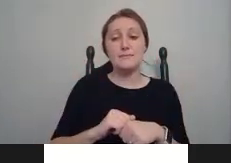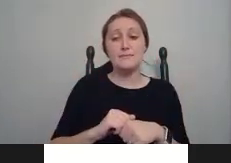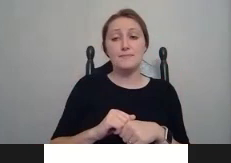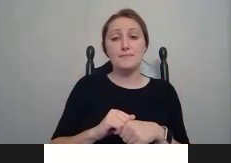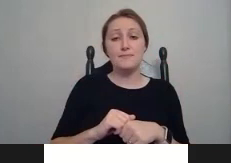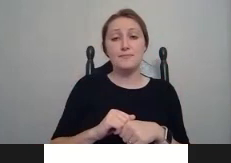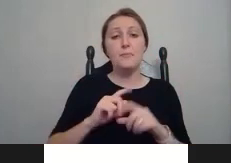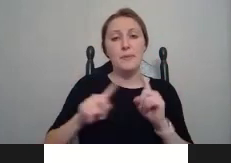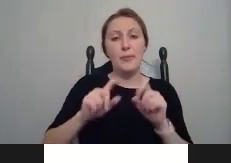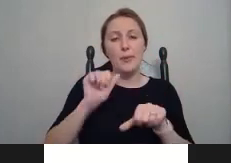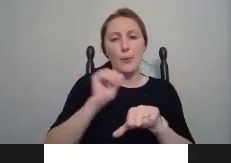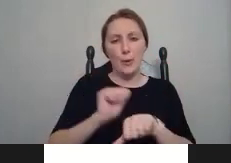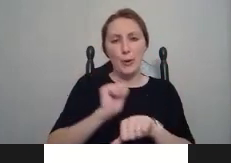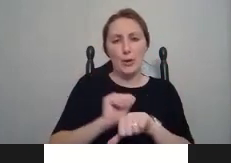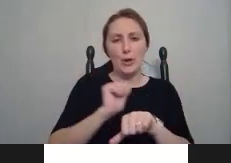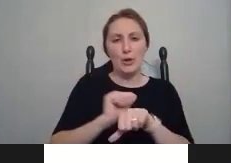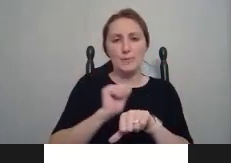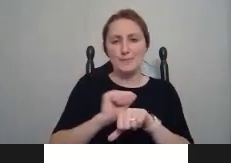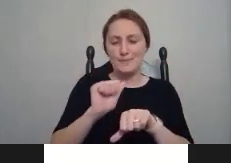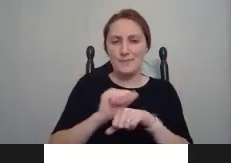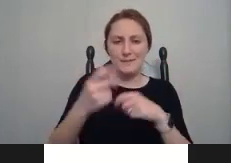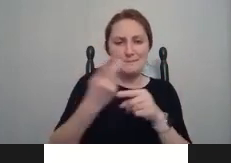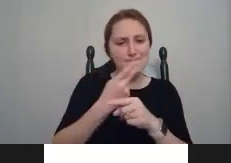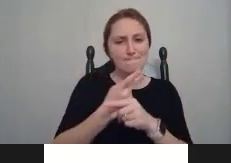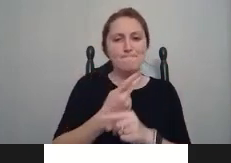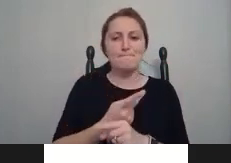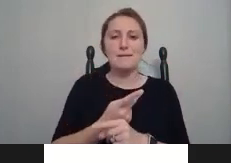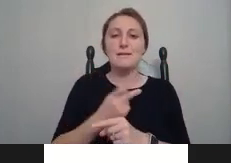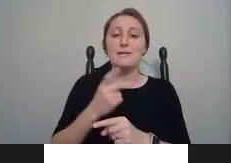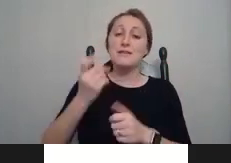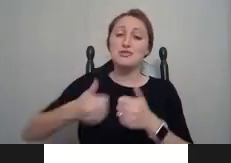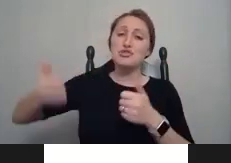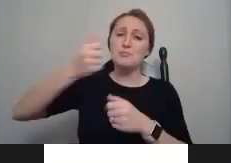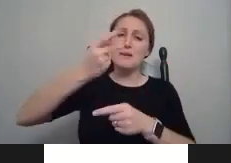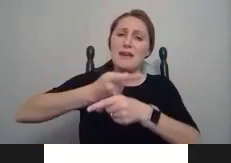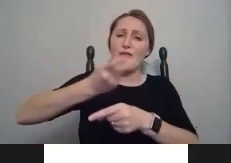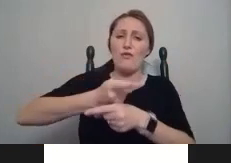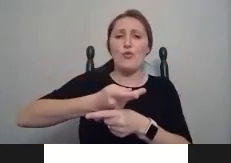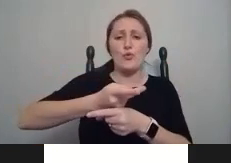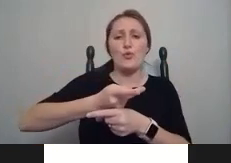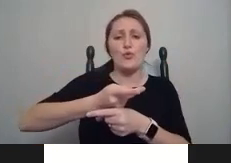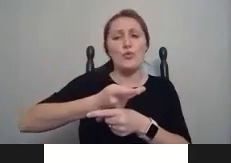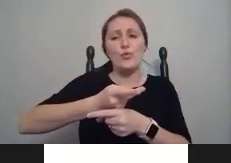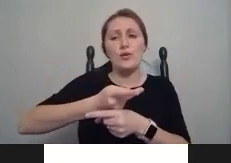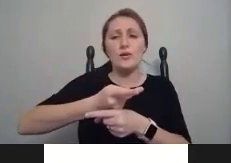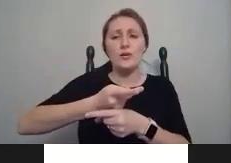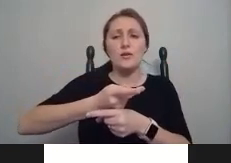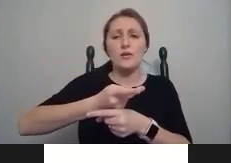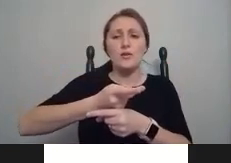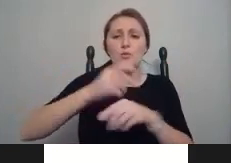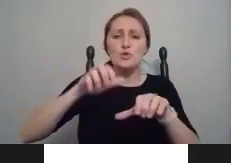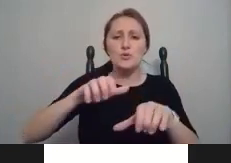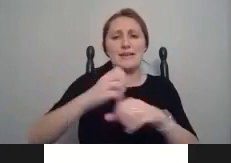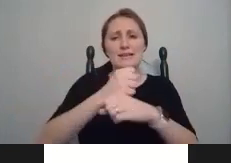but they are working on it, and he's being very careful that it's done in a